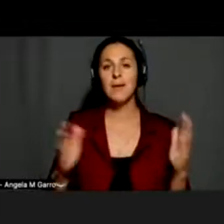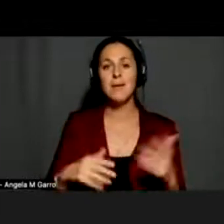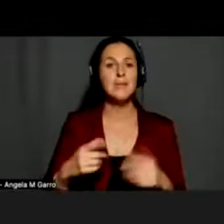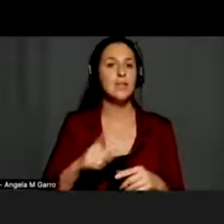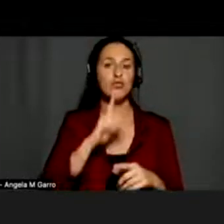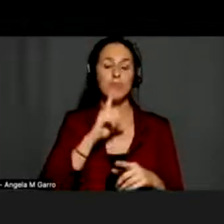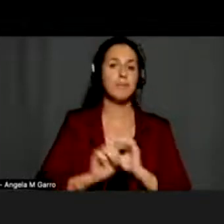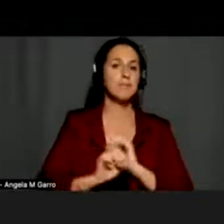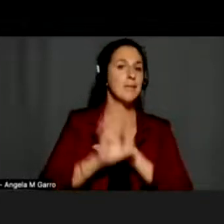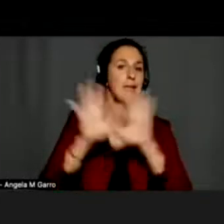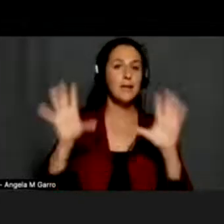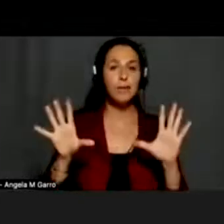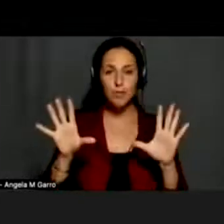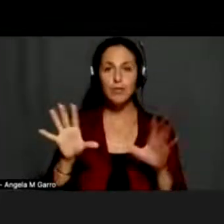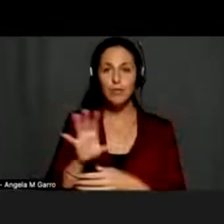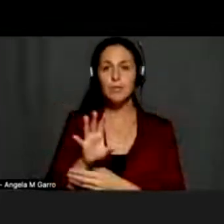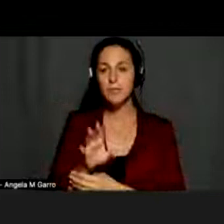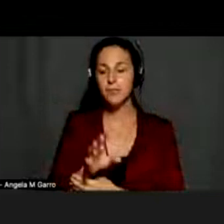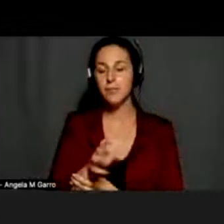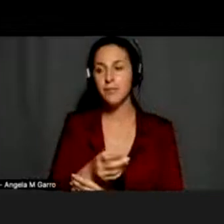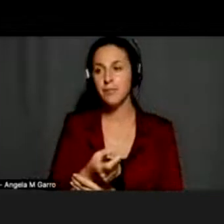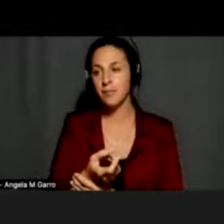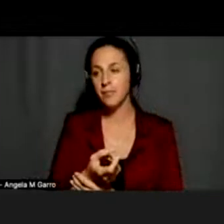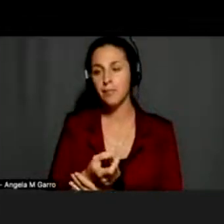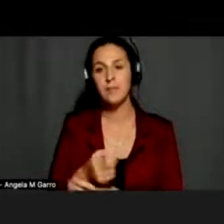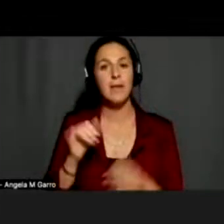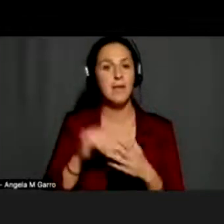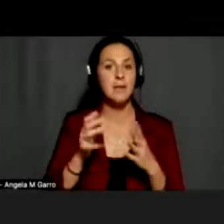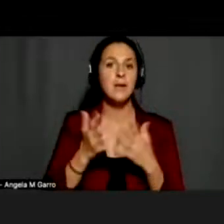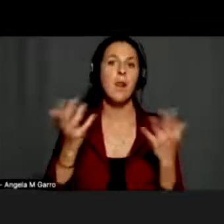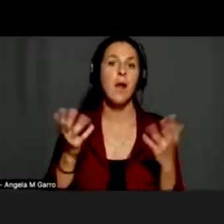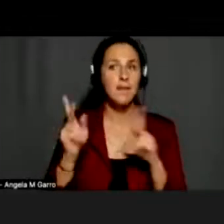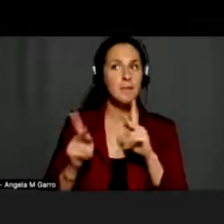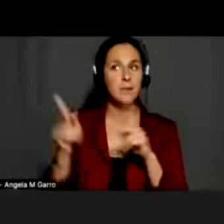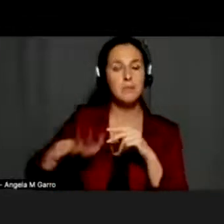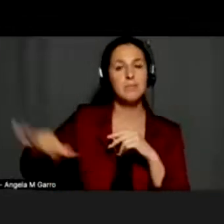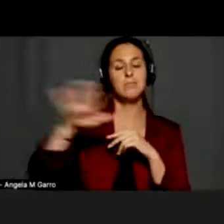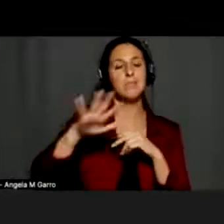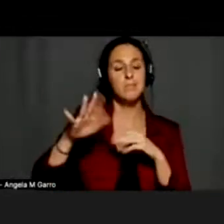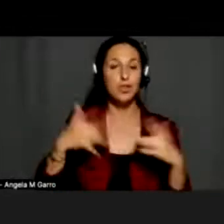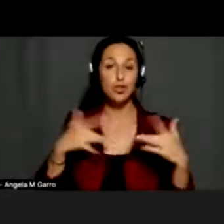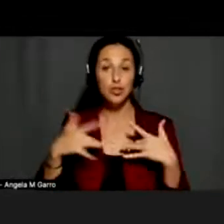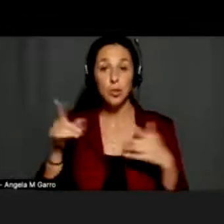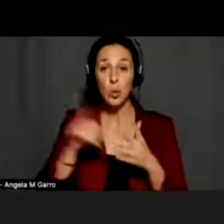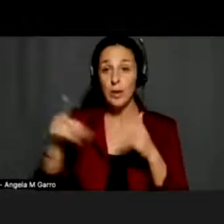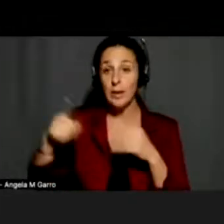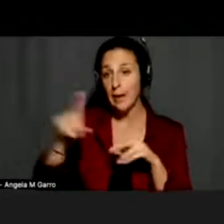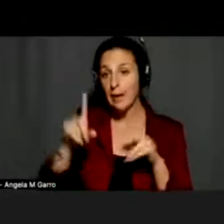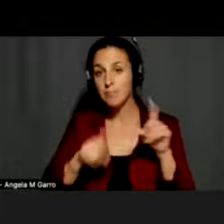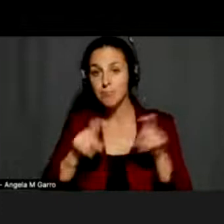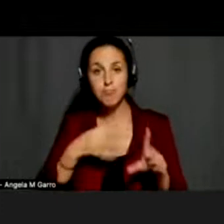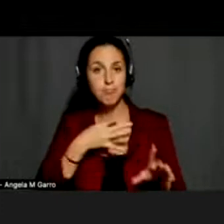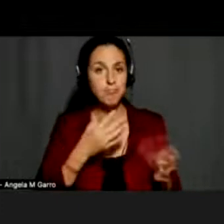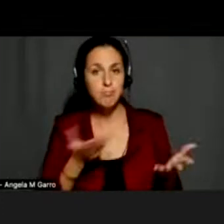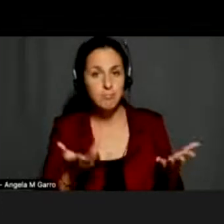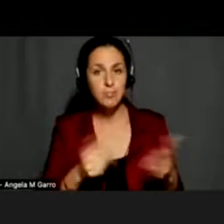of what folks who have had concerns have been asking for. It's I think this makes it